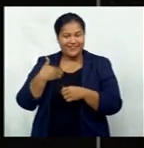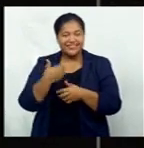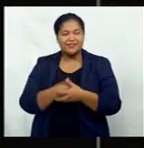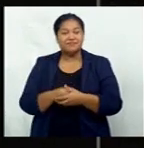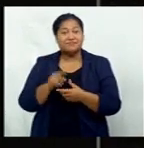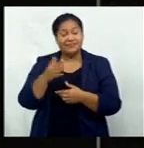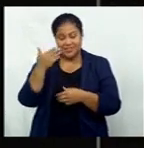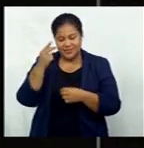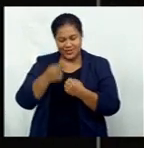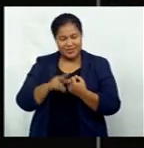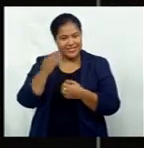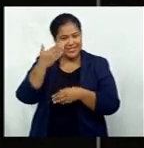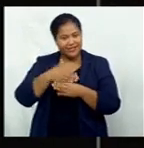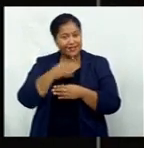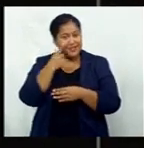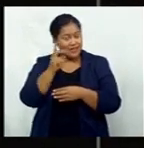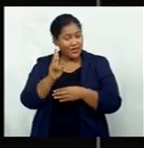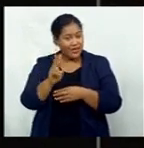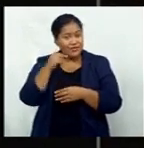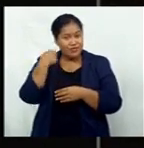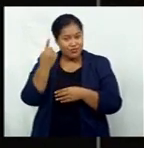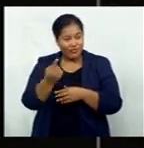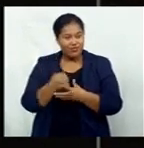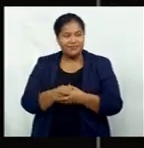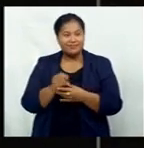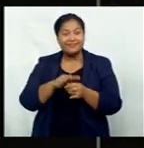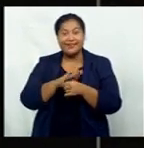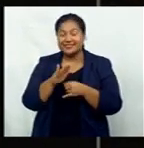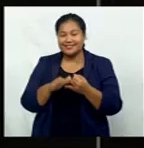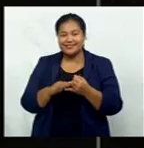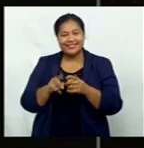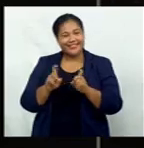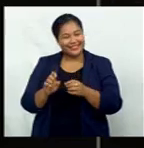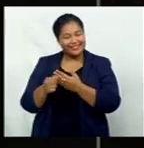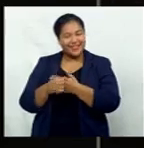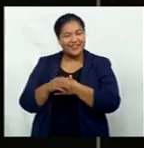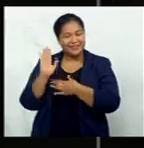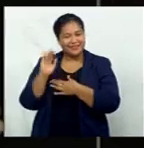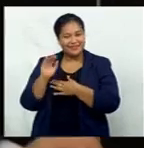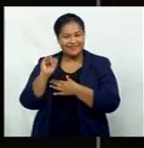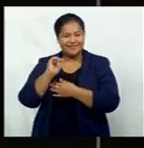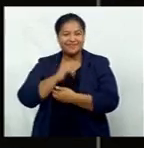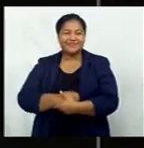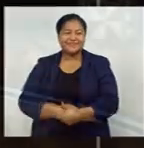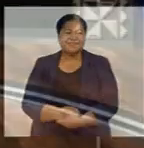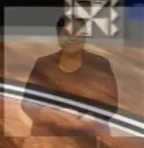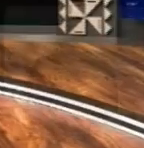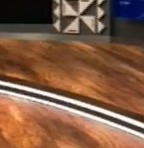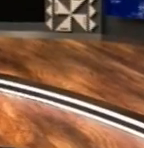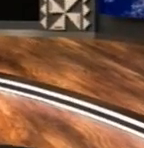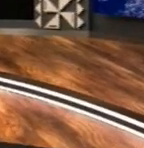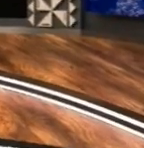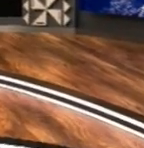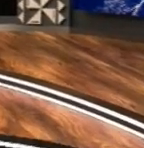That's your news this evening. I'll see you again tomorrow. Until then, stay safe. Monday, Monday, Monday,